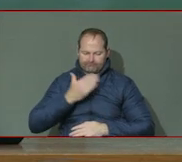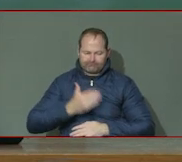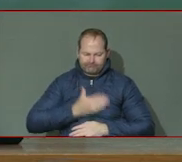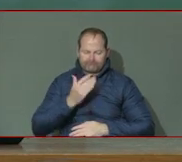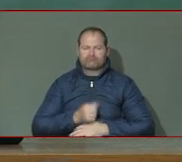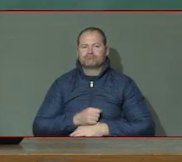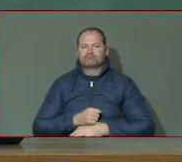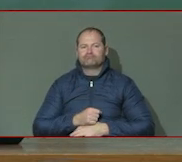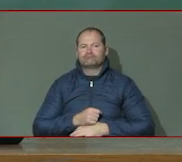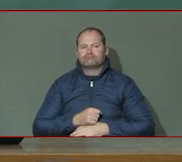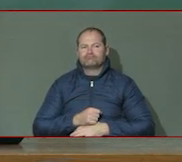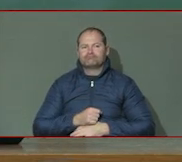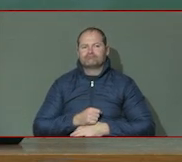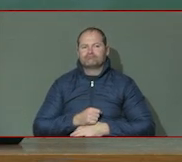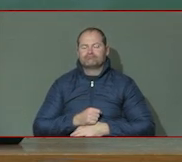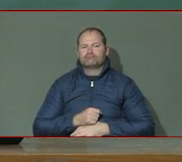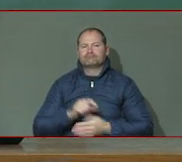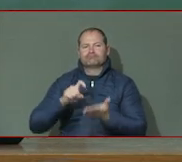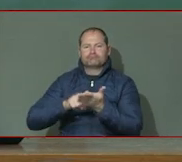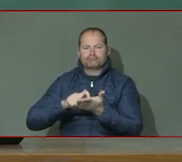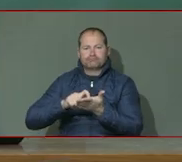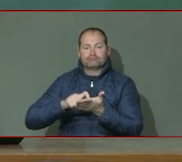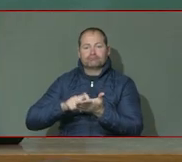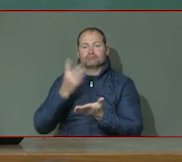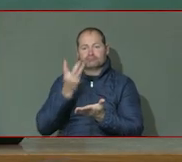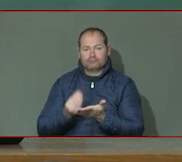There is a demand for the shares.